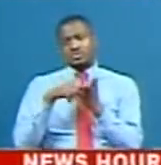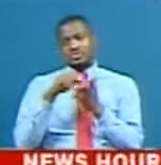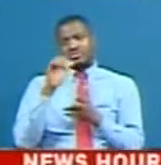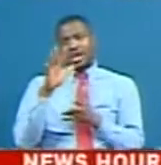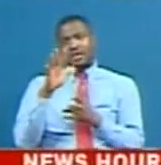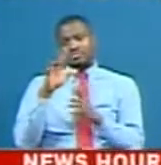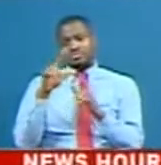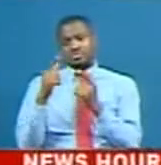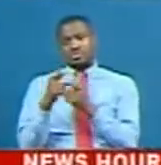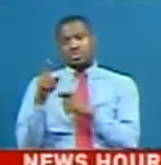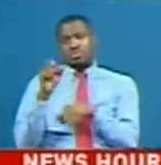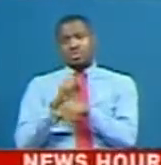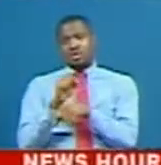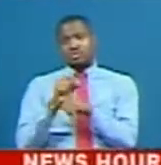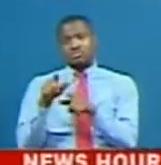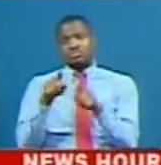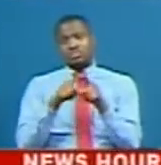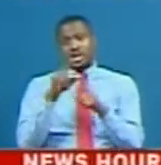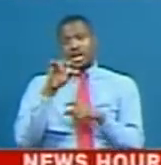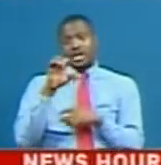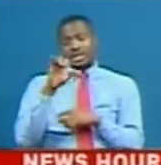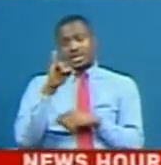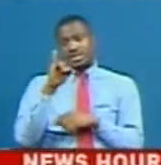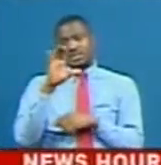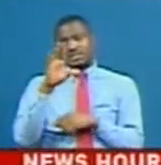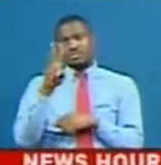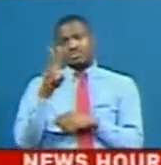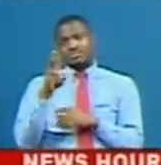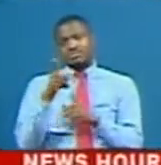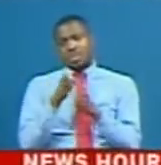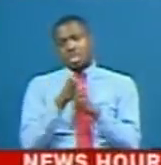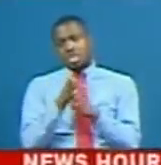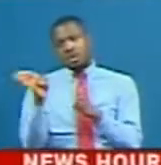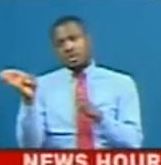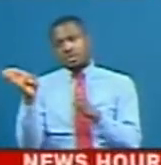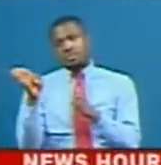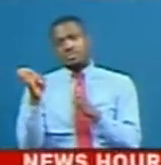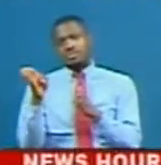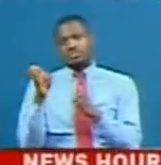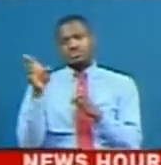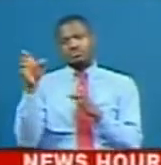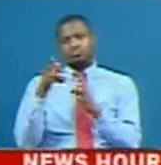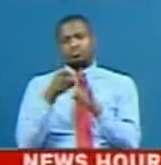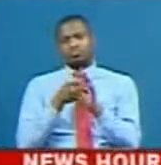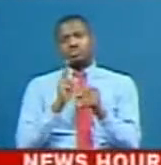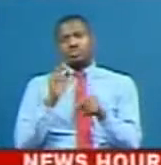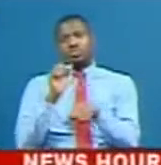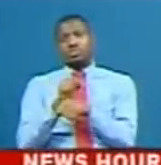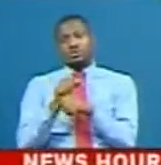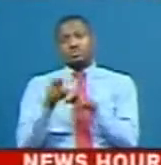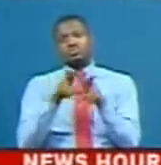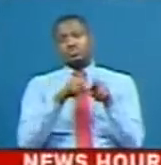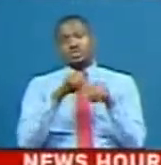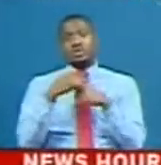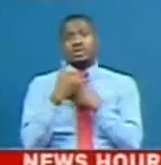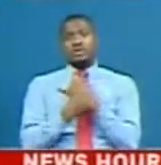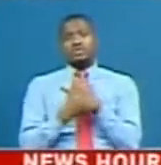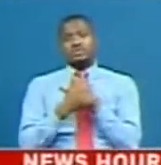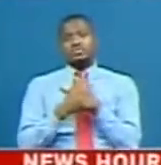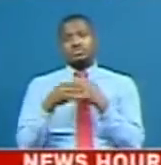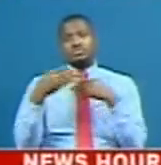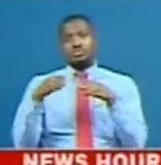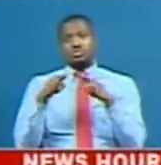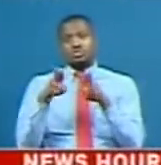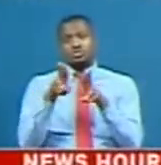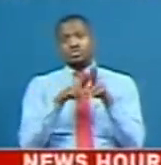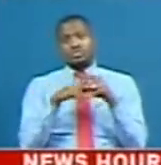the Industrial and Commercial Workers Union (ICU) defected from the mother union of all workers' unions in the country, the Trades